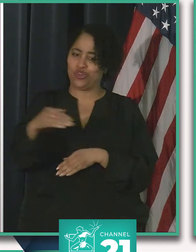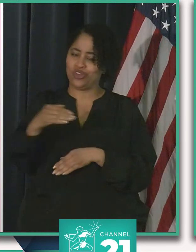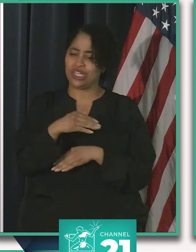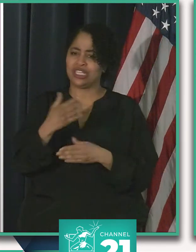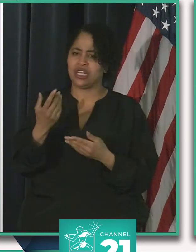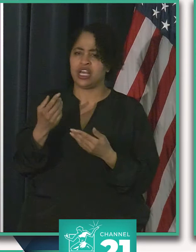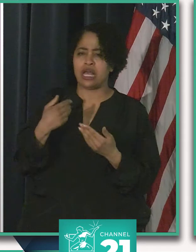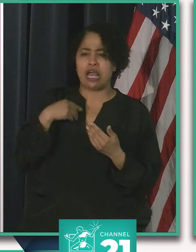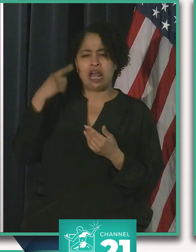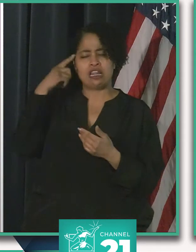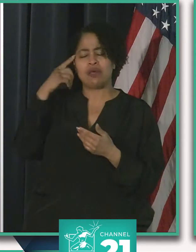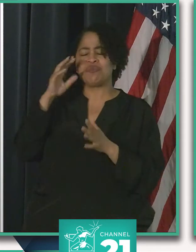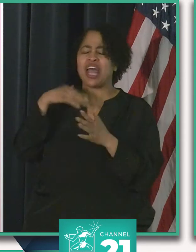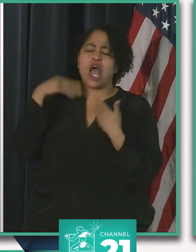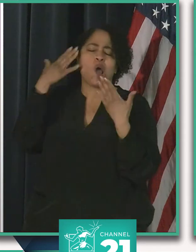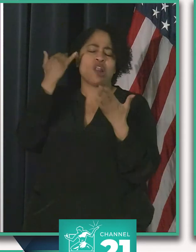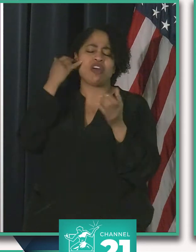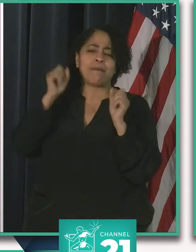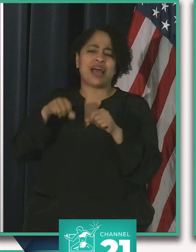possible,